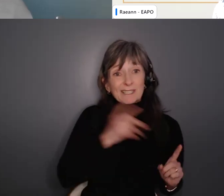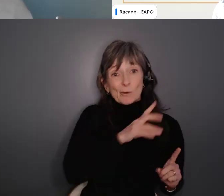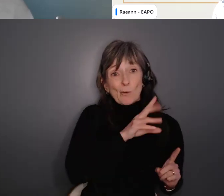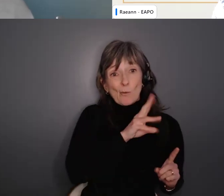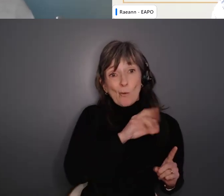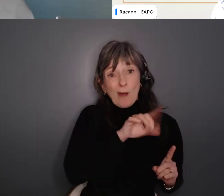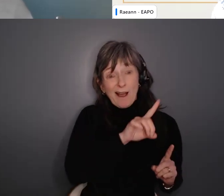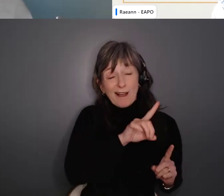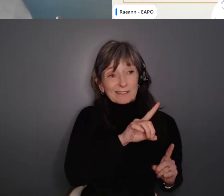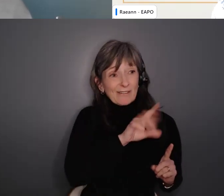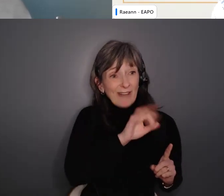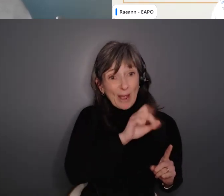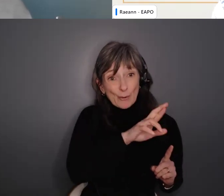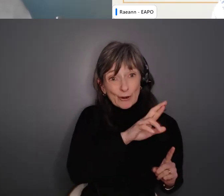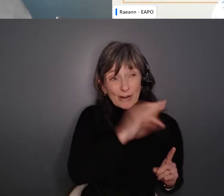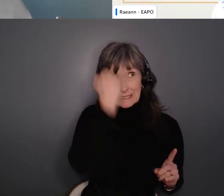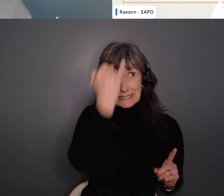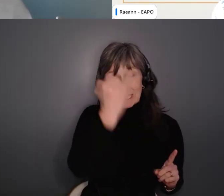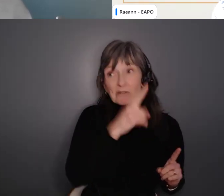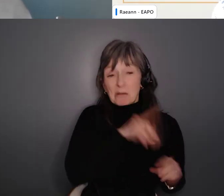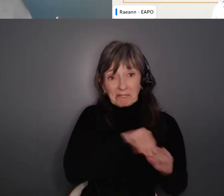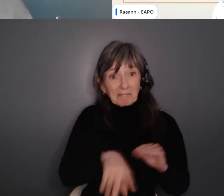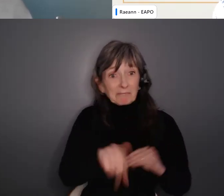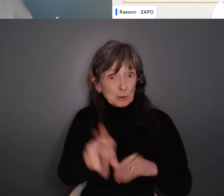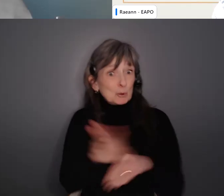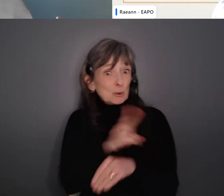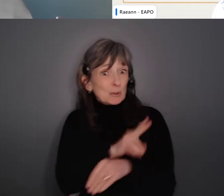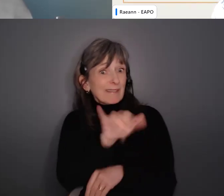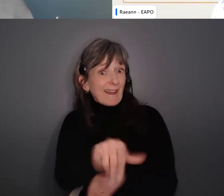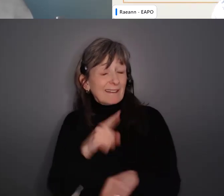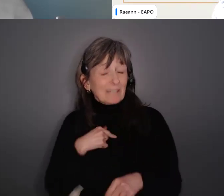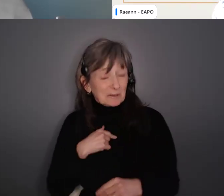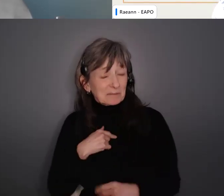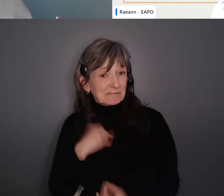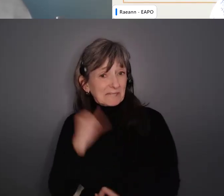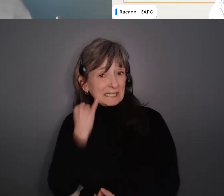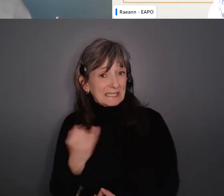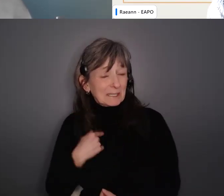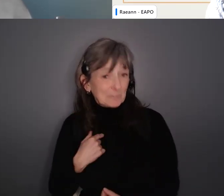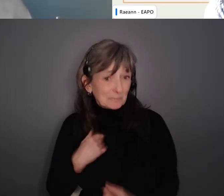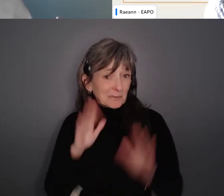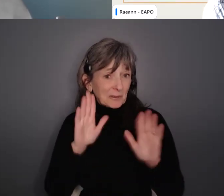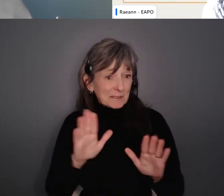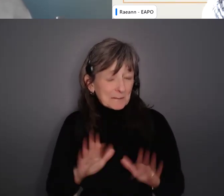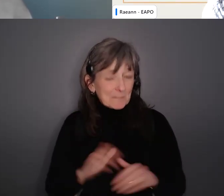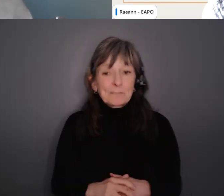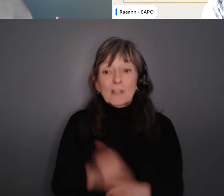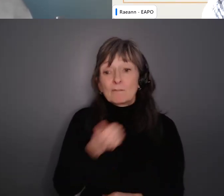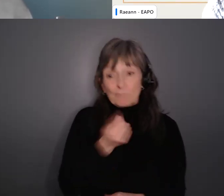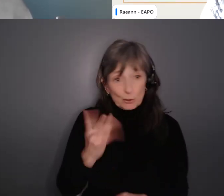that in terms of being very proactive. So I commend you for as a shelter for the work that you've been doing. We do have a couple